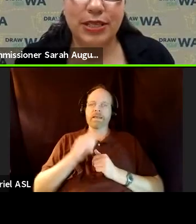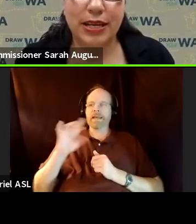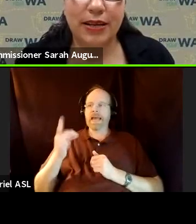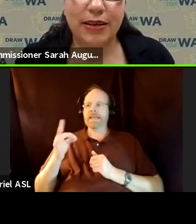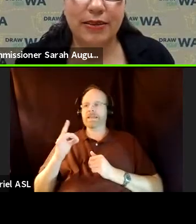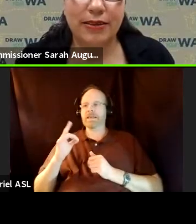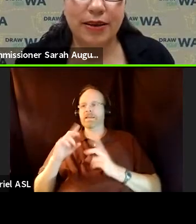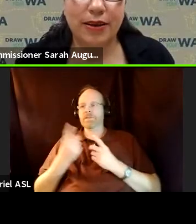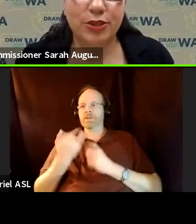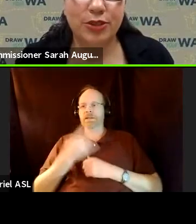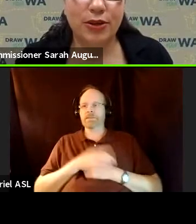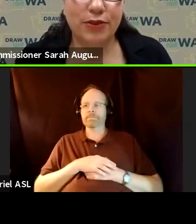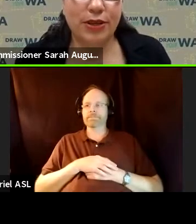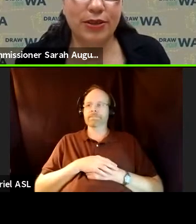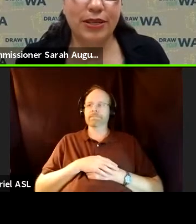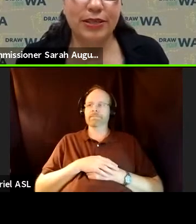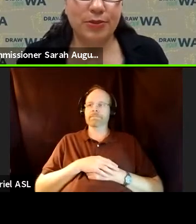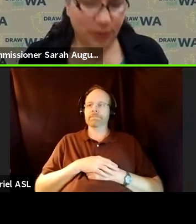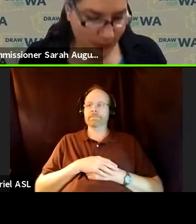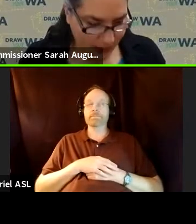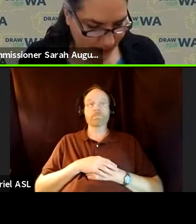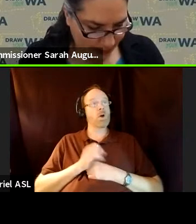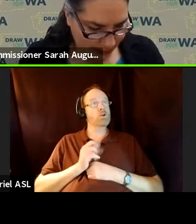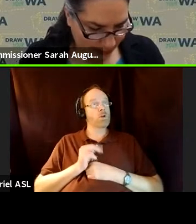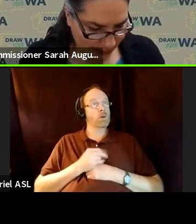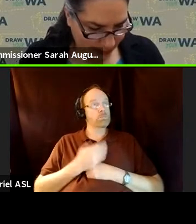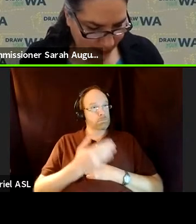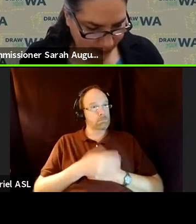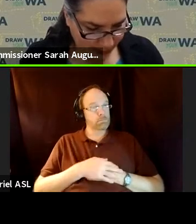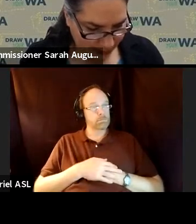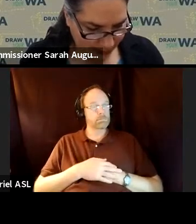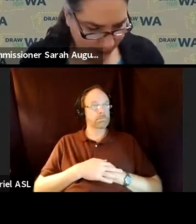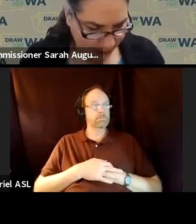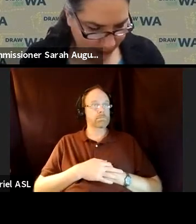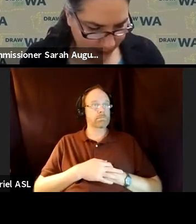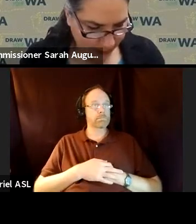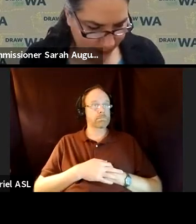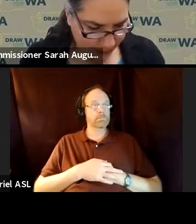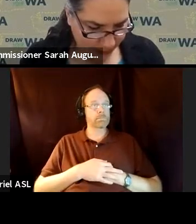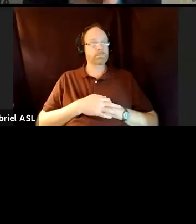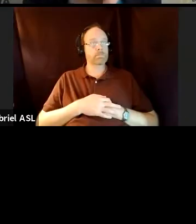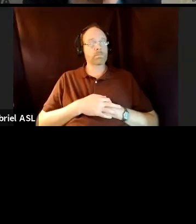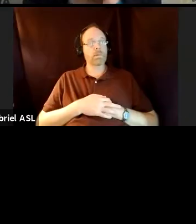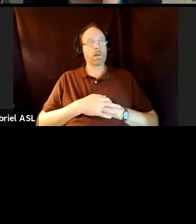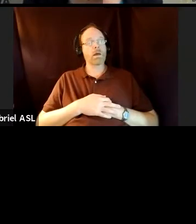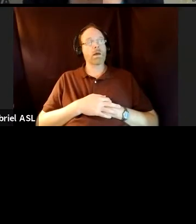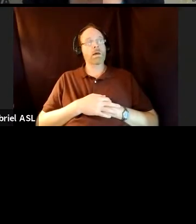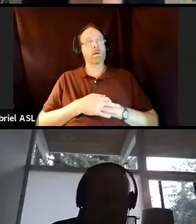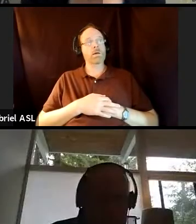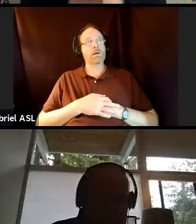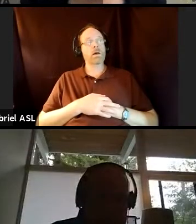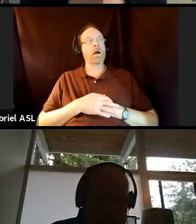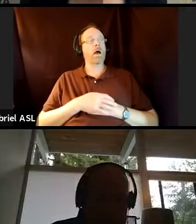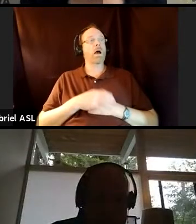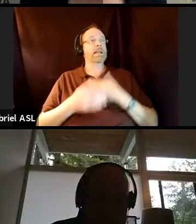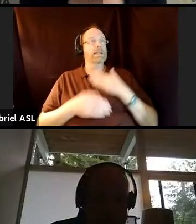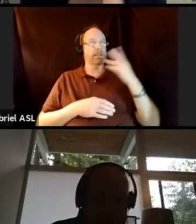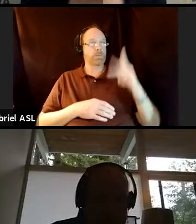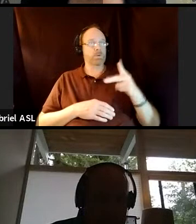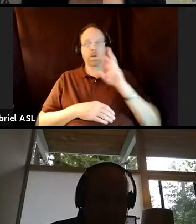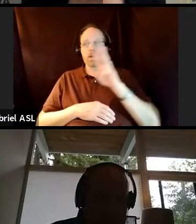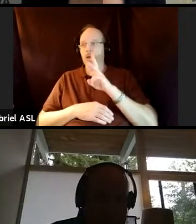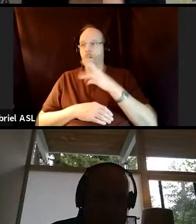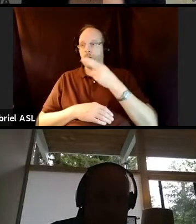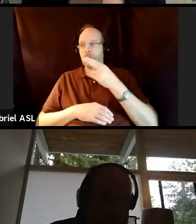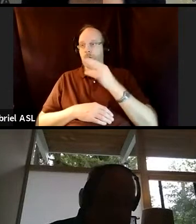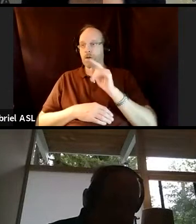sure appreciate it. Sean, if you call the next speaker, please. Absolutely. Whit, oh, sorry. Whit,